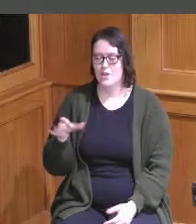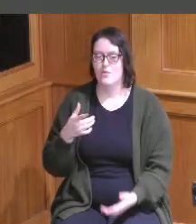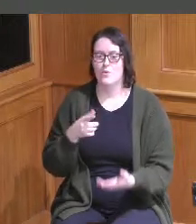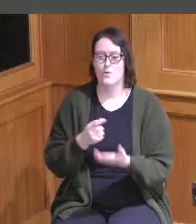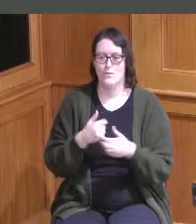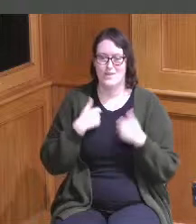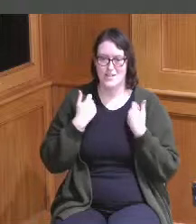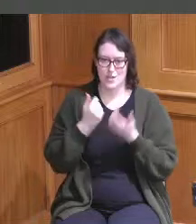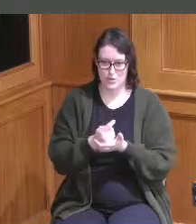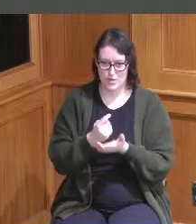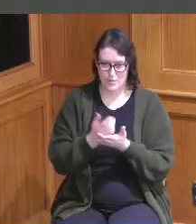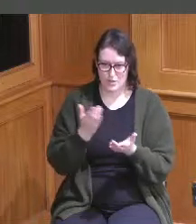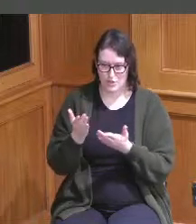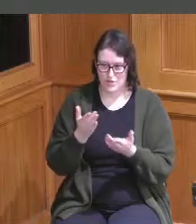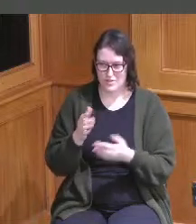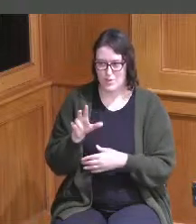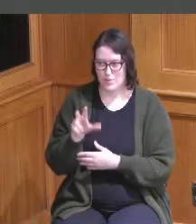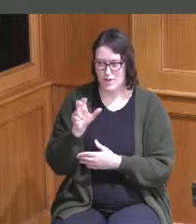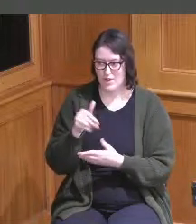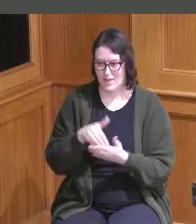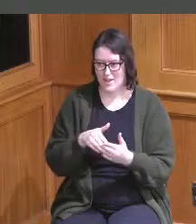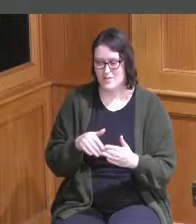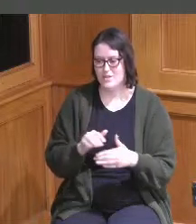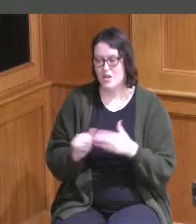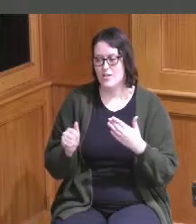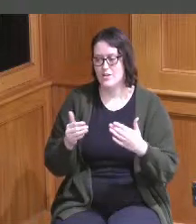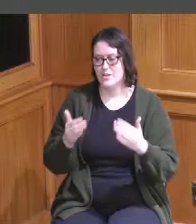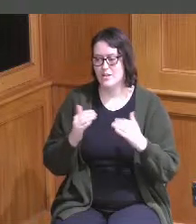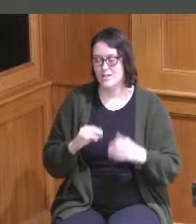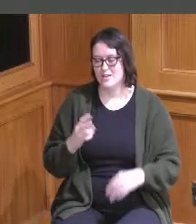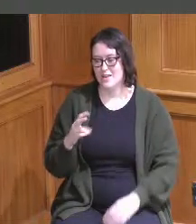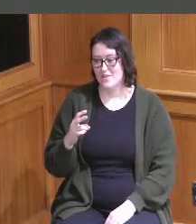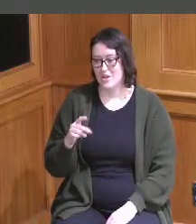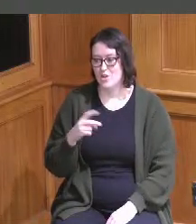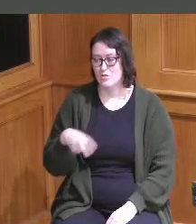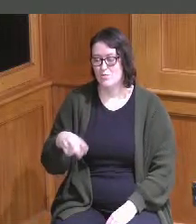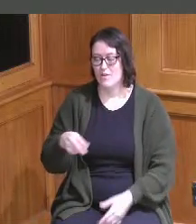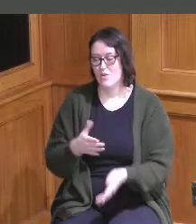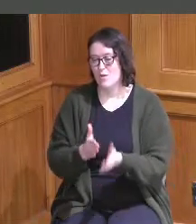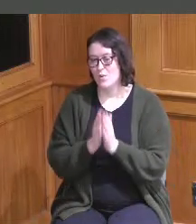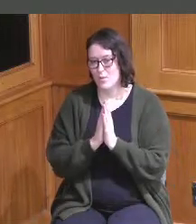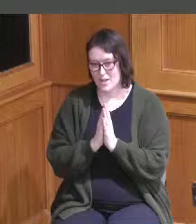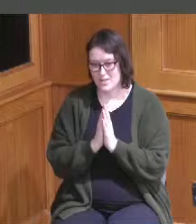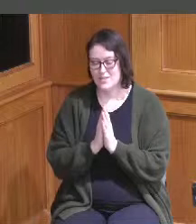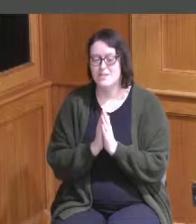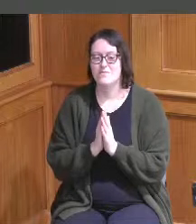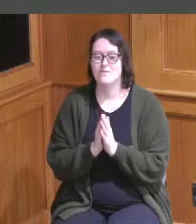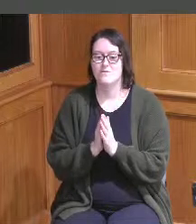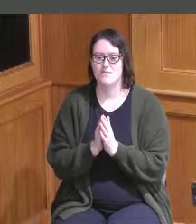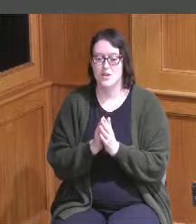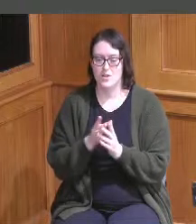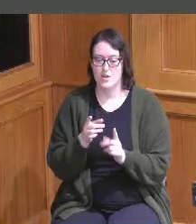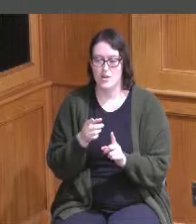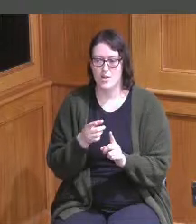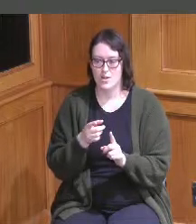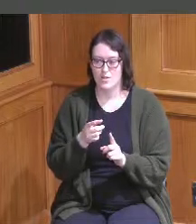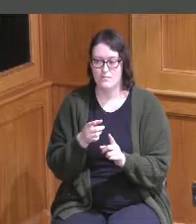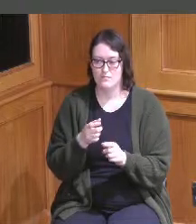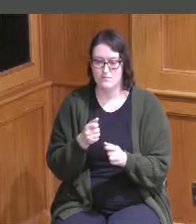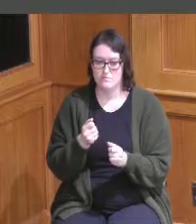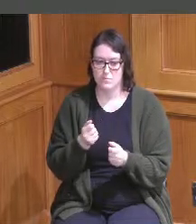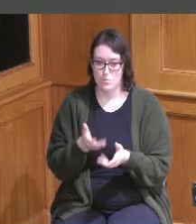treatment services at $300,000. Item 17 is travel requests. This requests authorization to